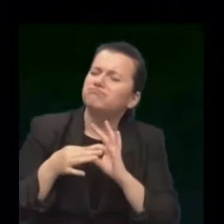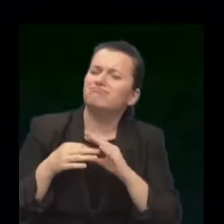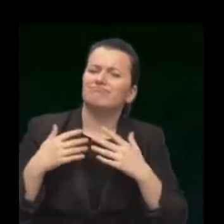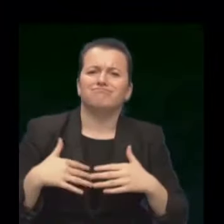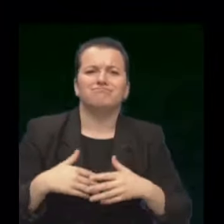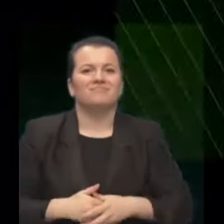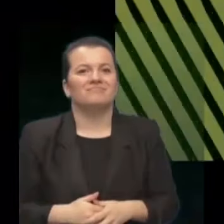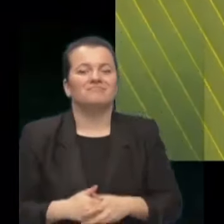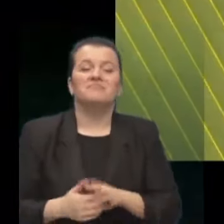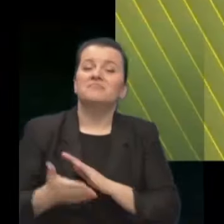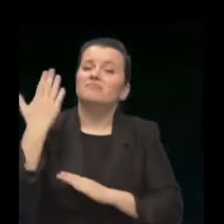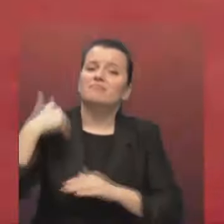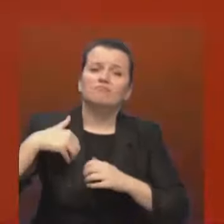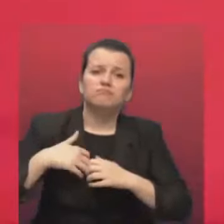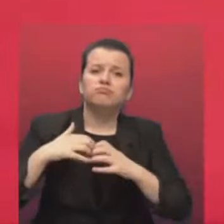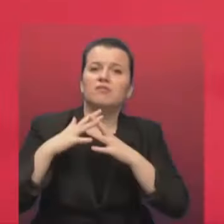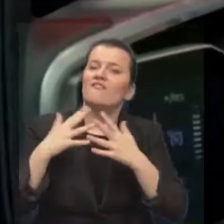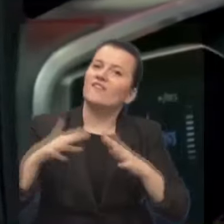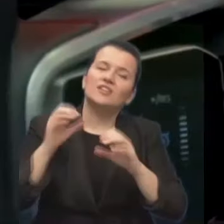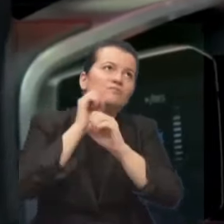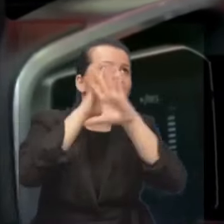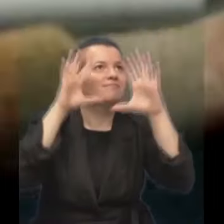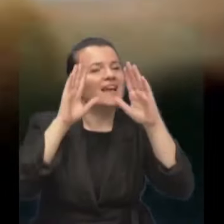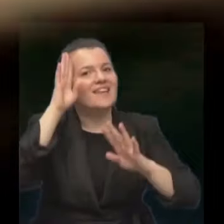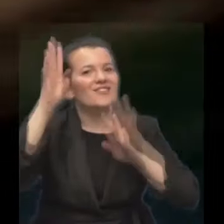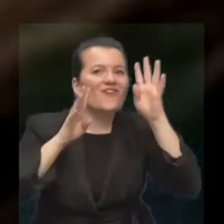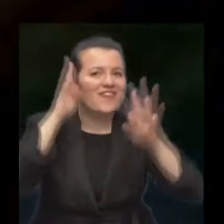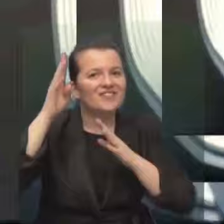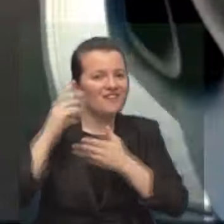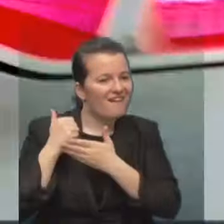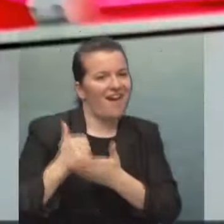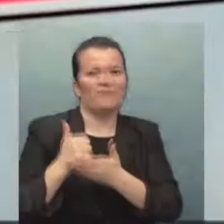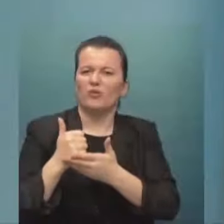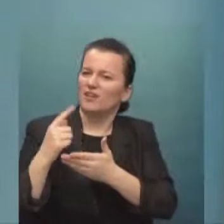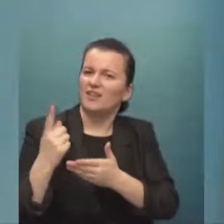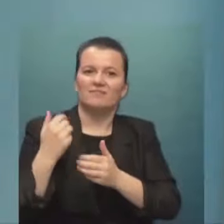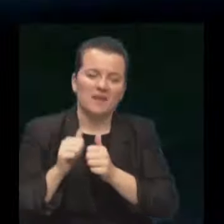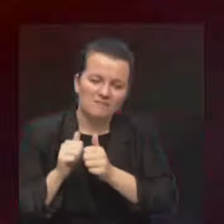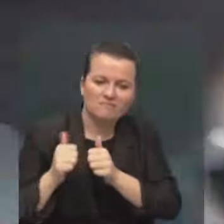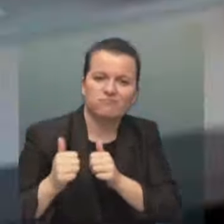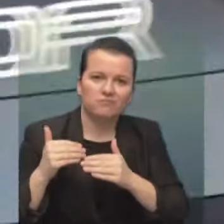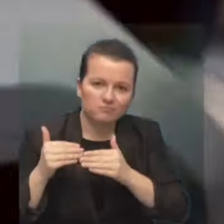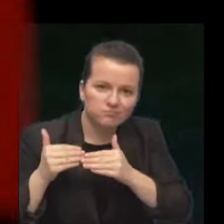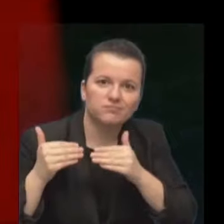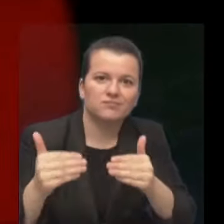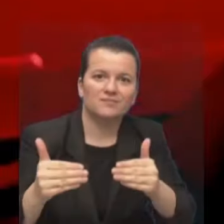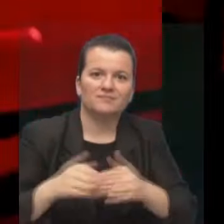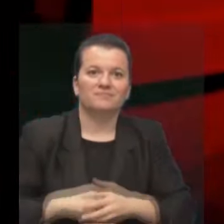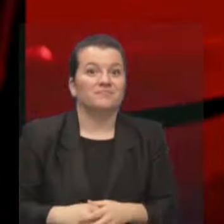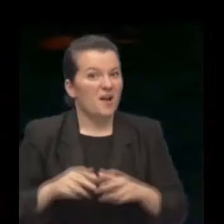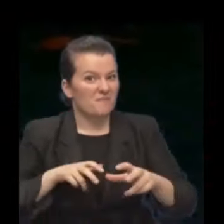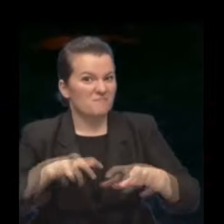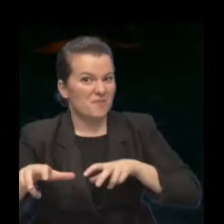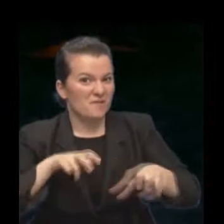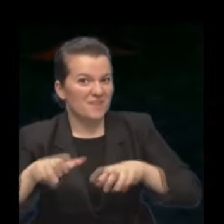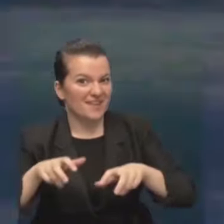beginning, our spirit of innovation has taken us further, creating value, anticipating mobility needs, and bringing people